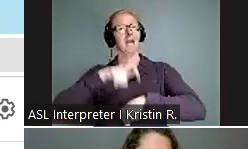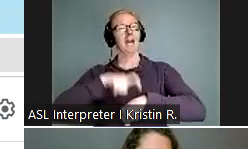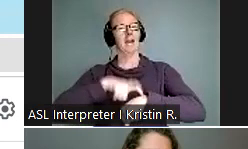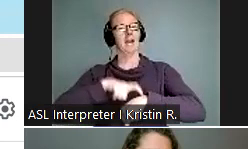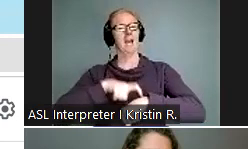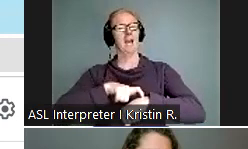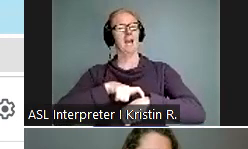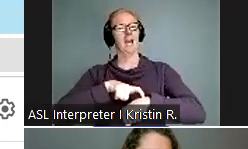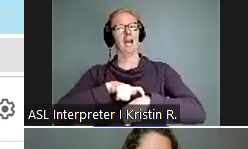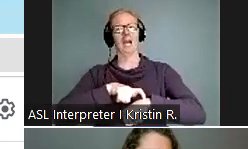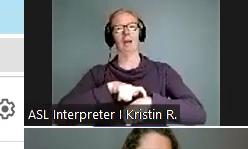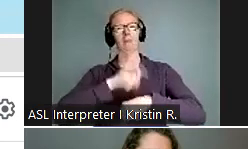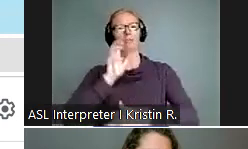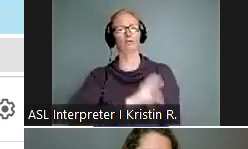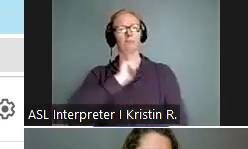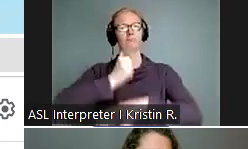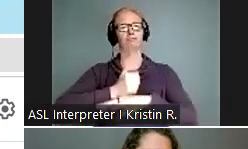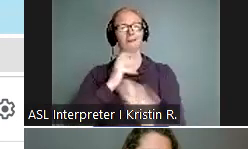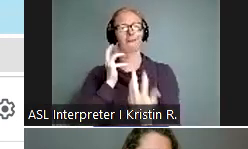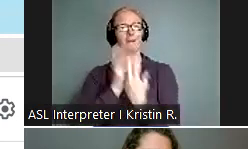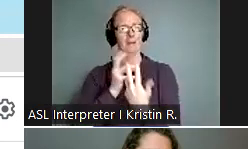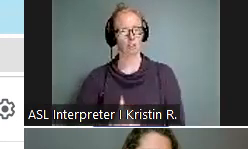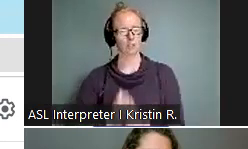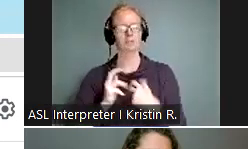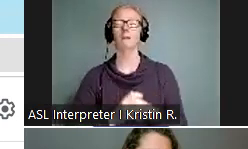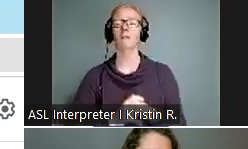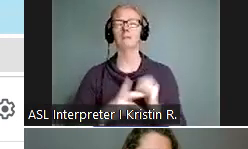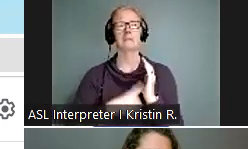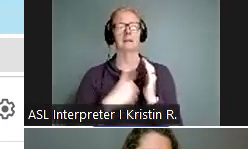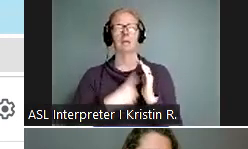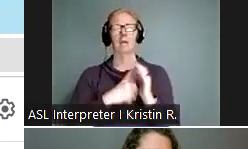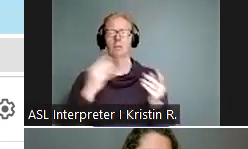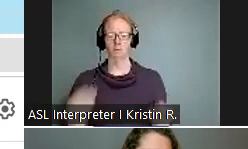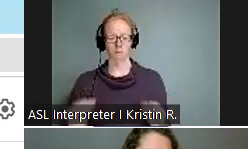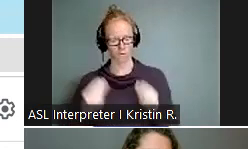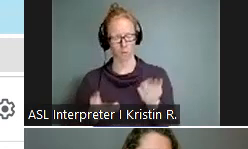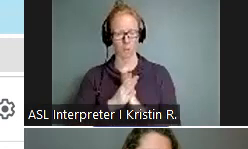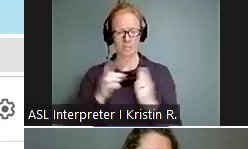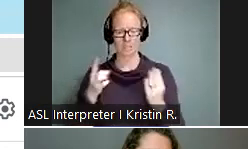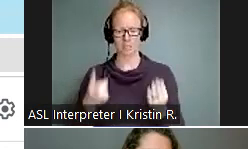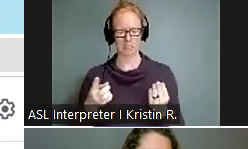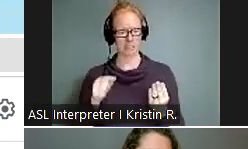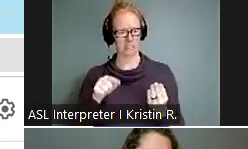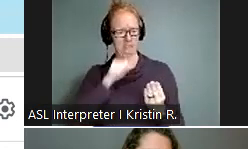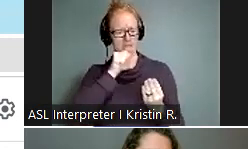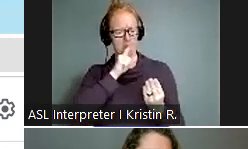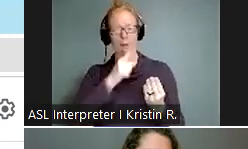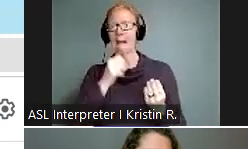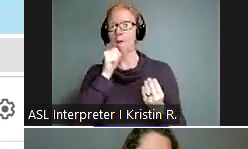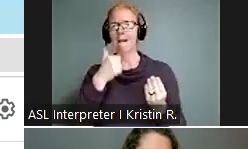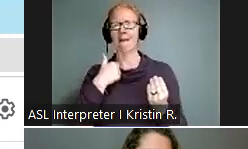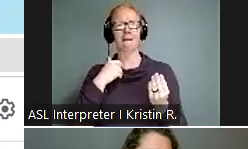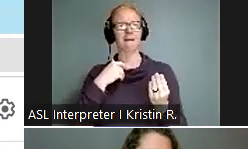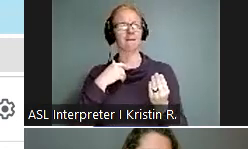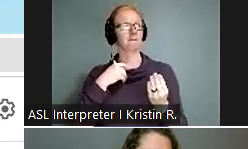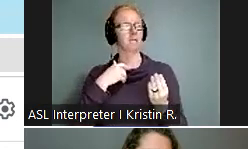secure accommodations. Often, maybe you'll get an accommodation request that you don't have the tools for, and you're going to need